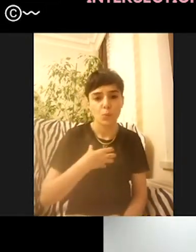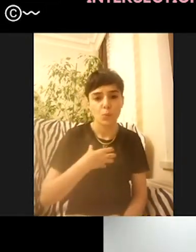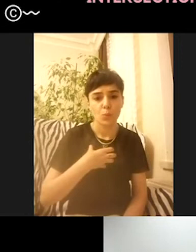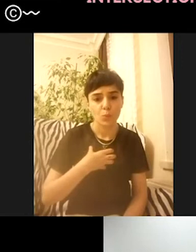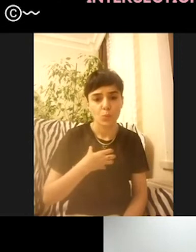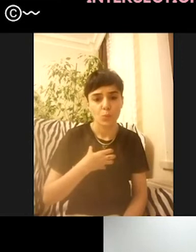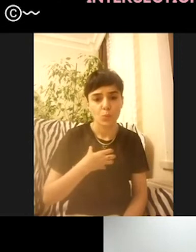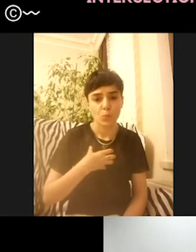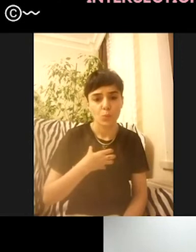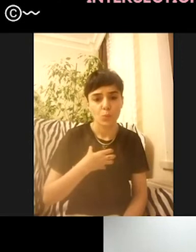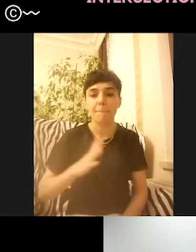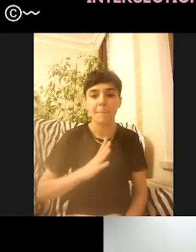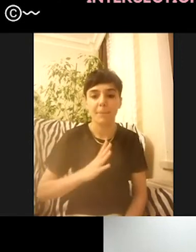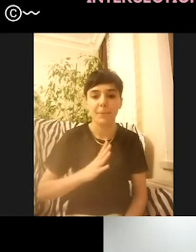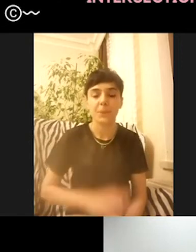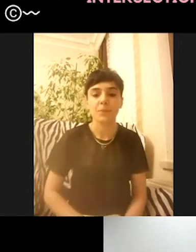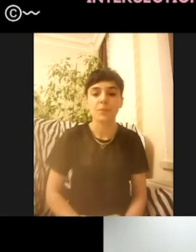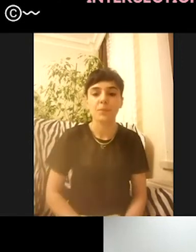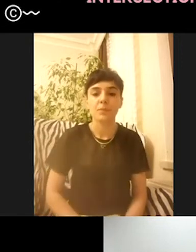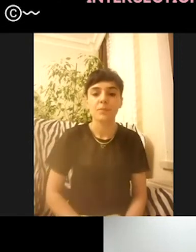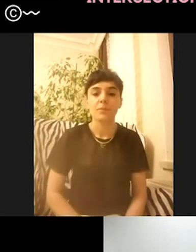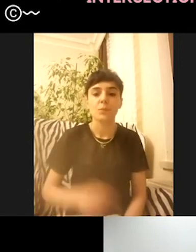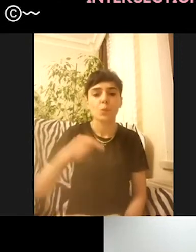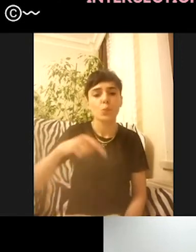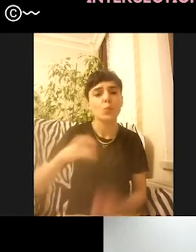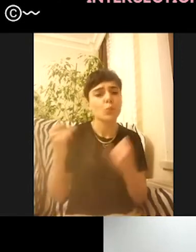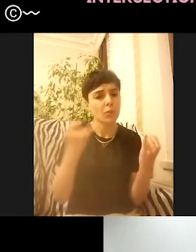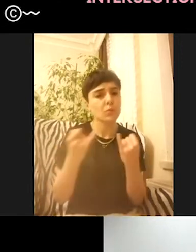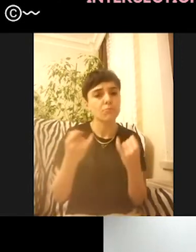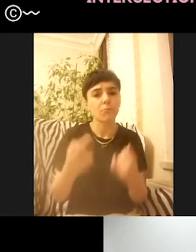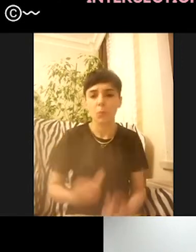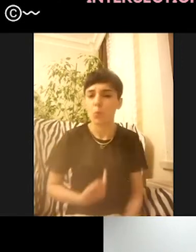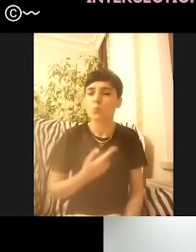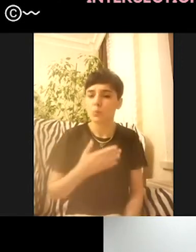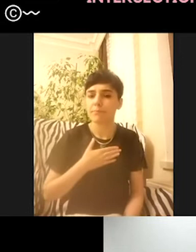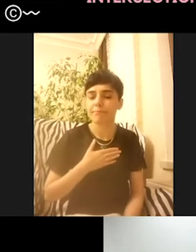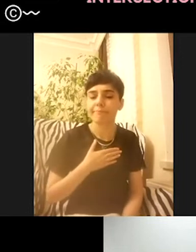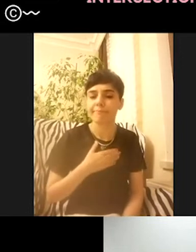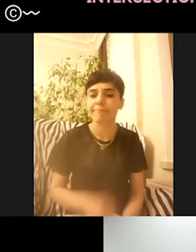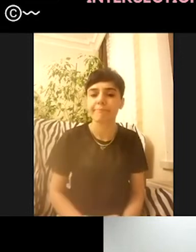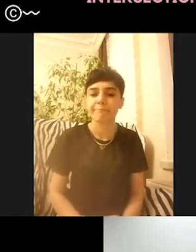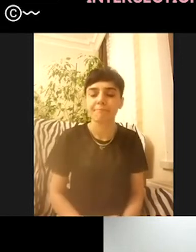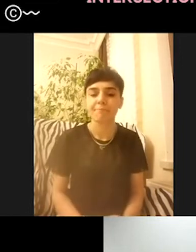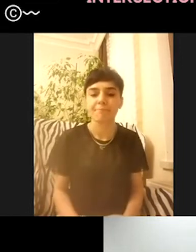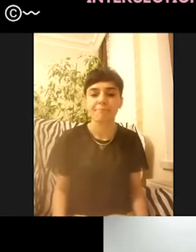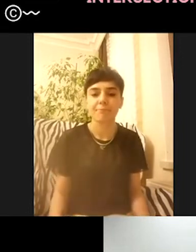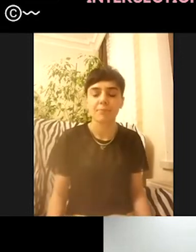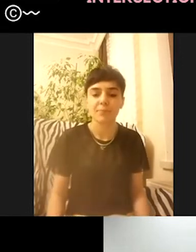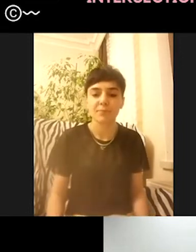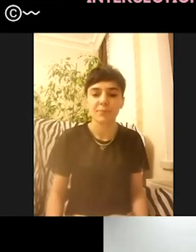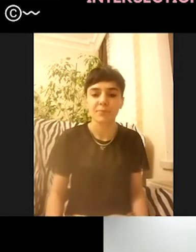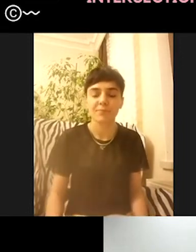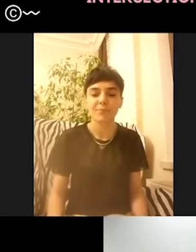started. It's the kind of conversation that really gets me very passionate on both